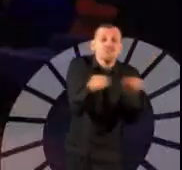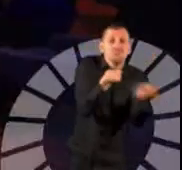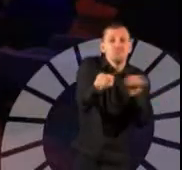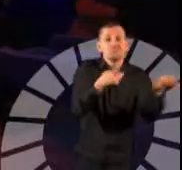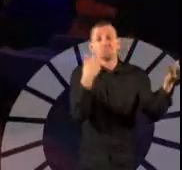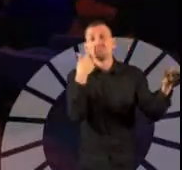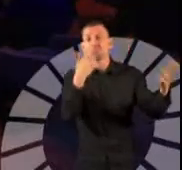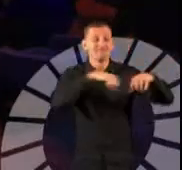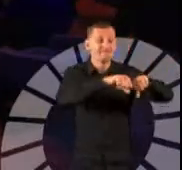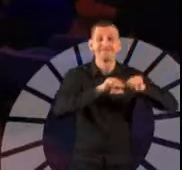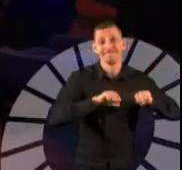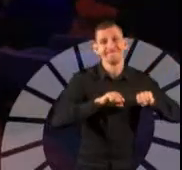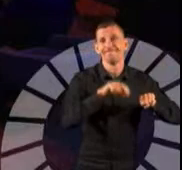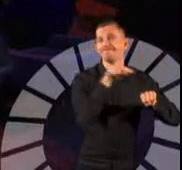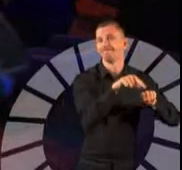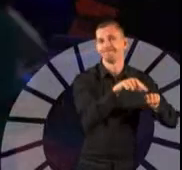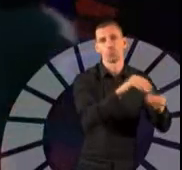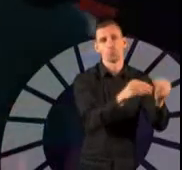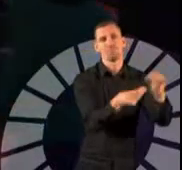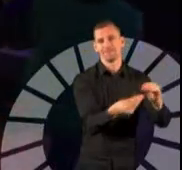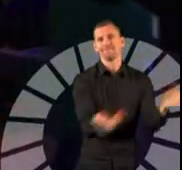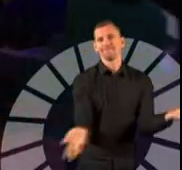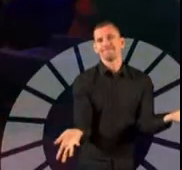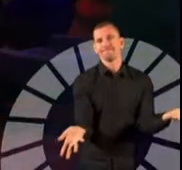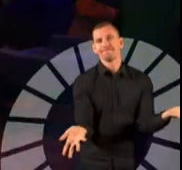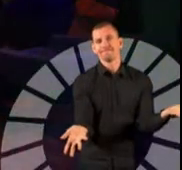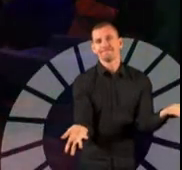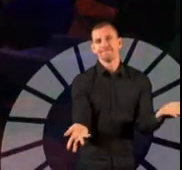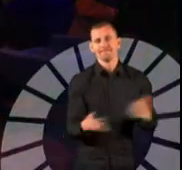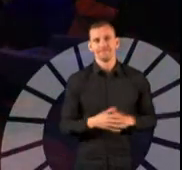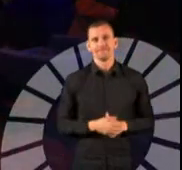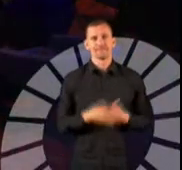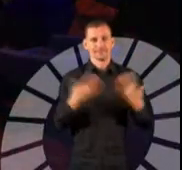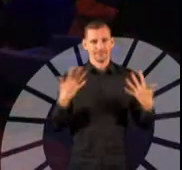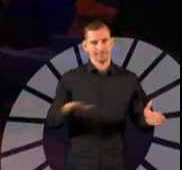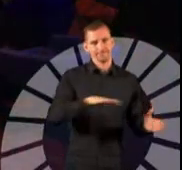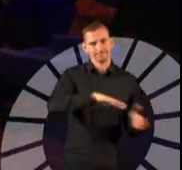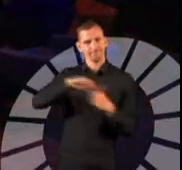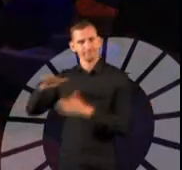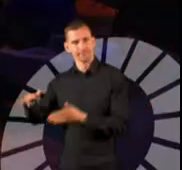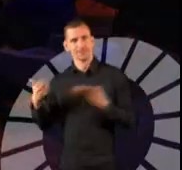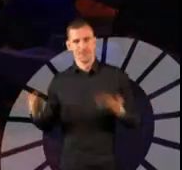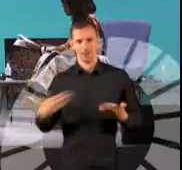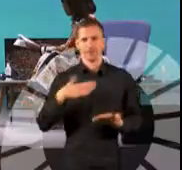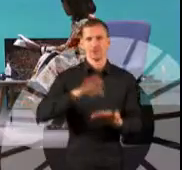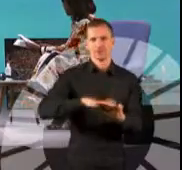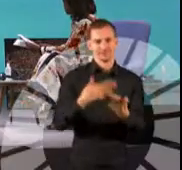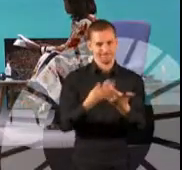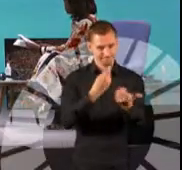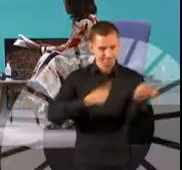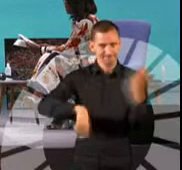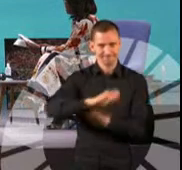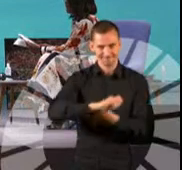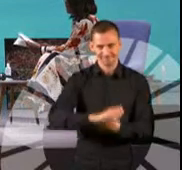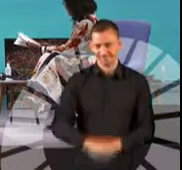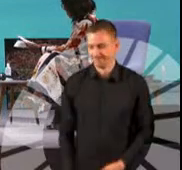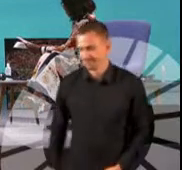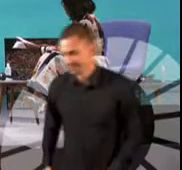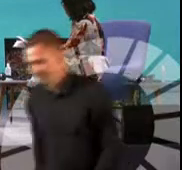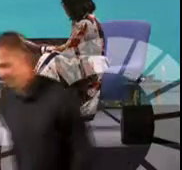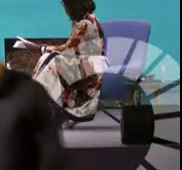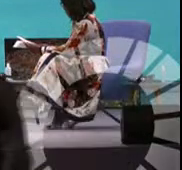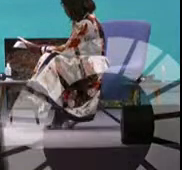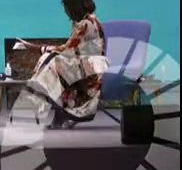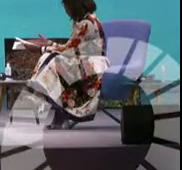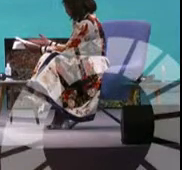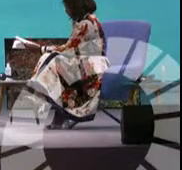Merci, Aya. Thank you, Aya. Melinda Gates, you are the co-president of Bill and Melinda